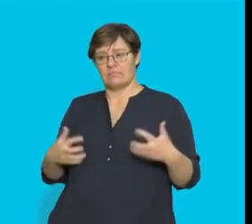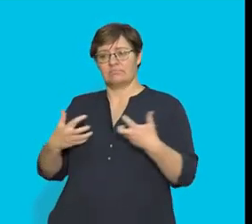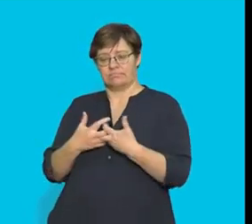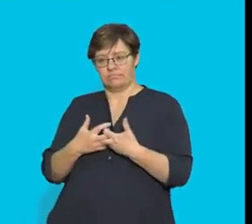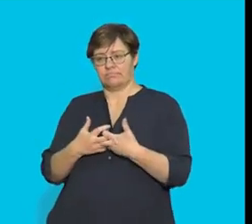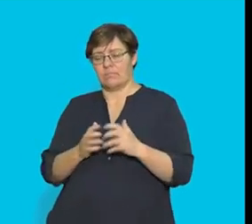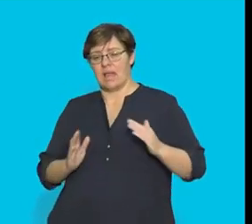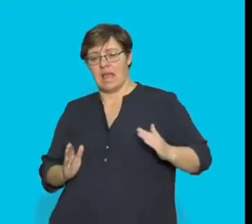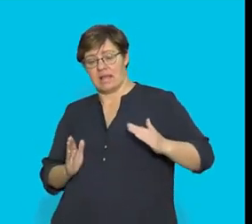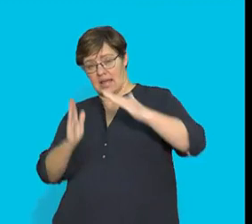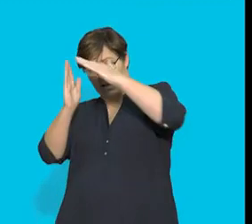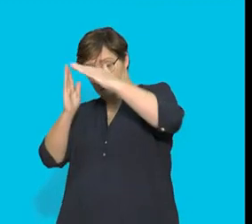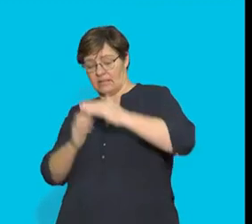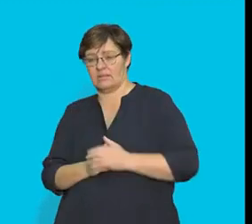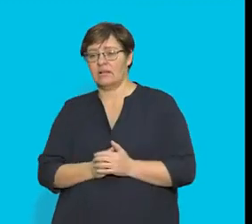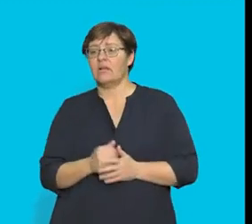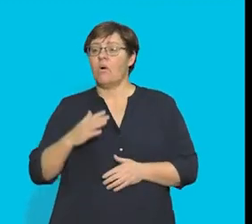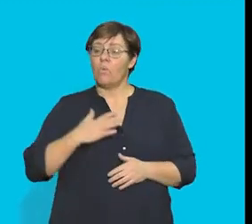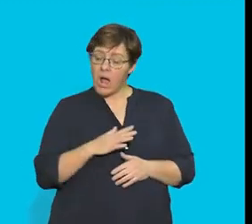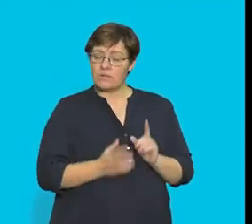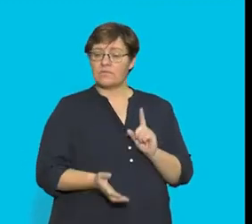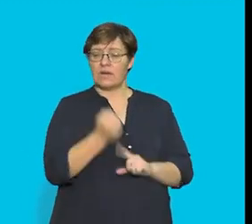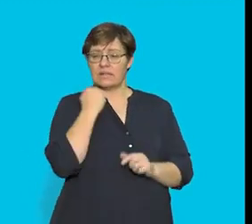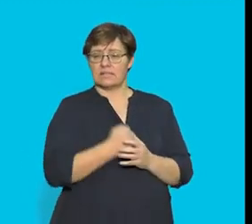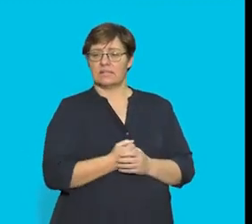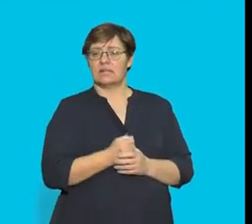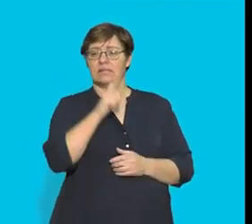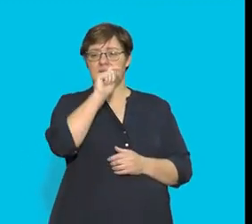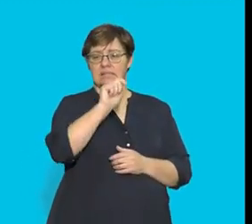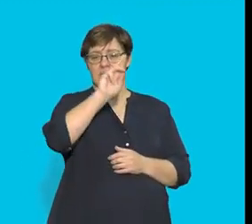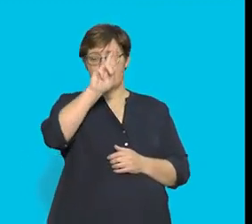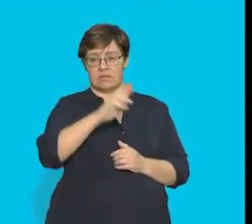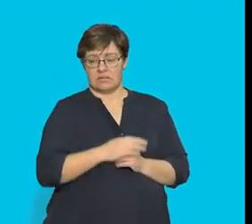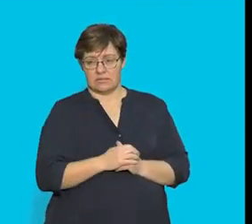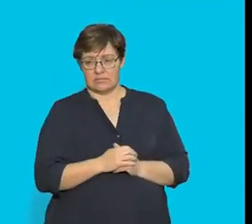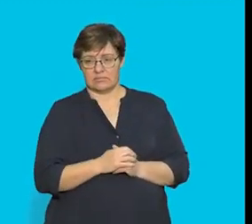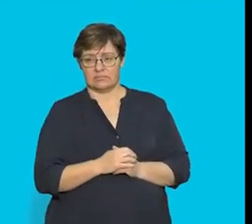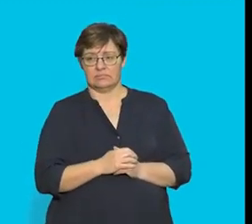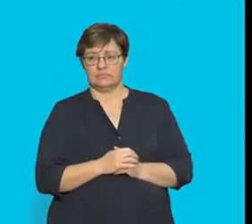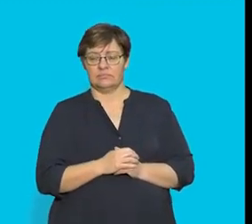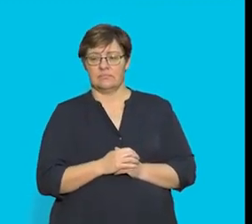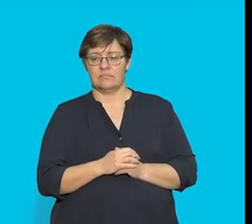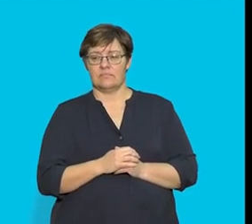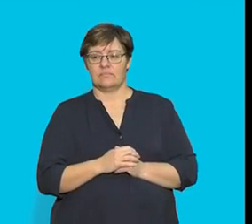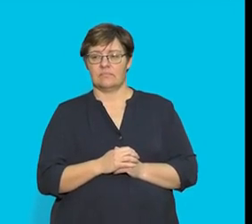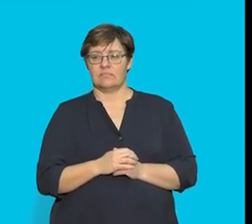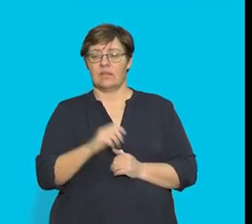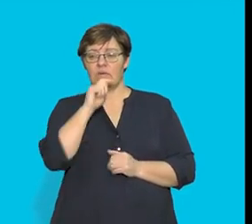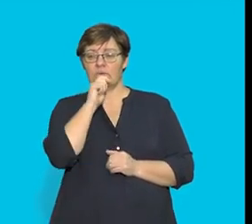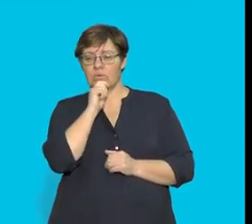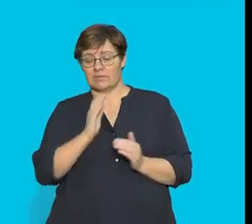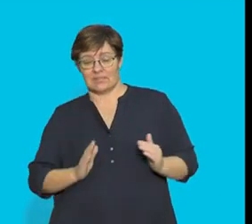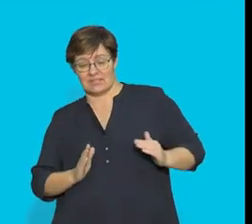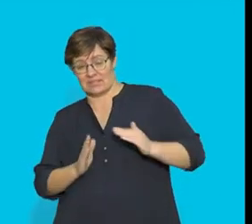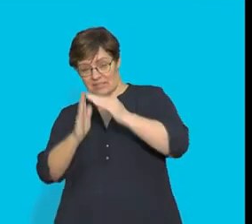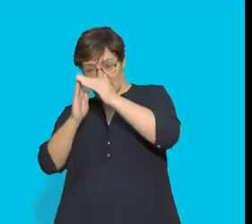side belonging to the inclined angle. So remember, they want us to find TR. Okay, so we're going